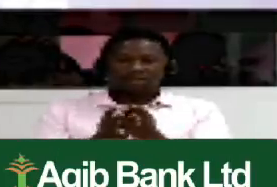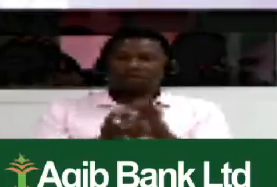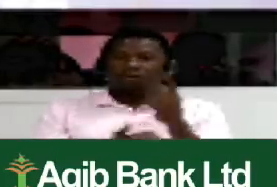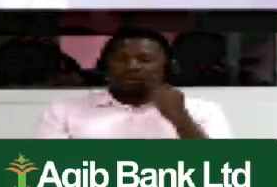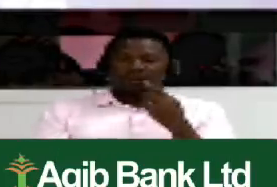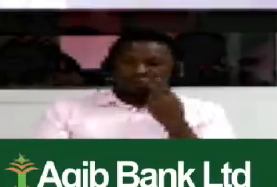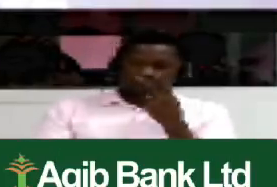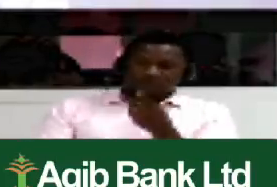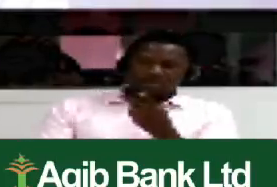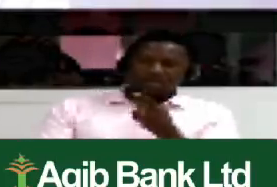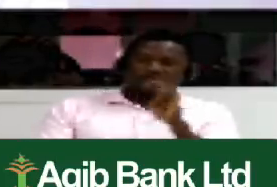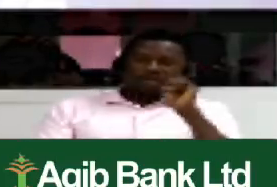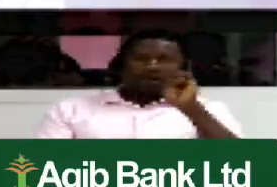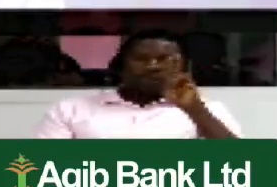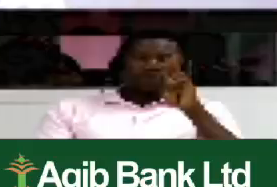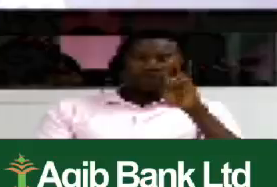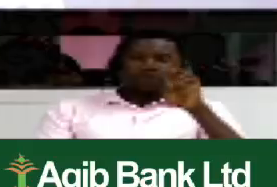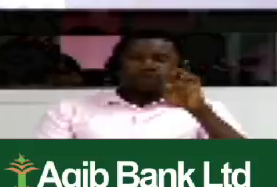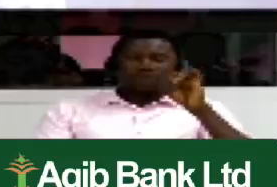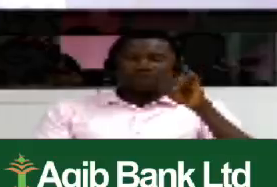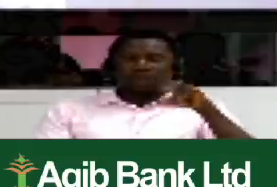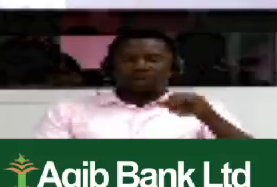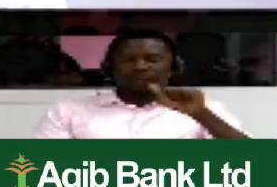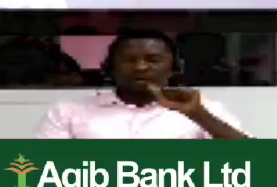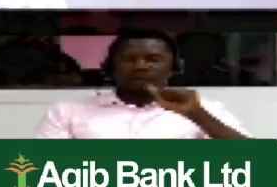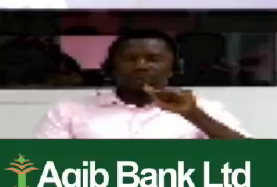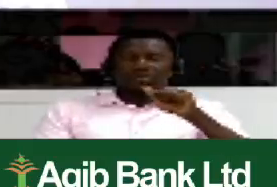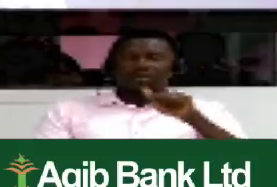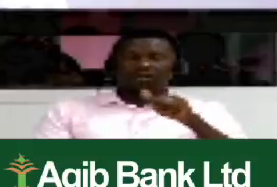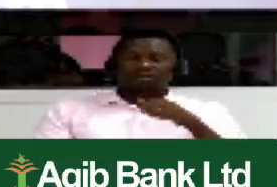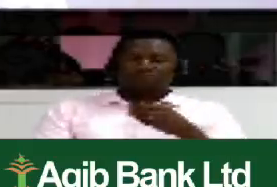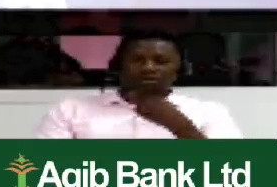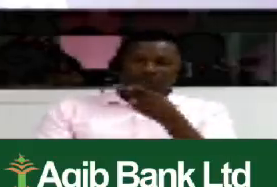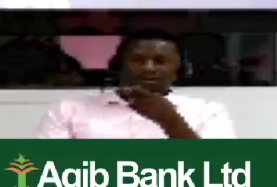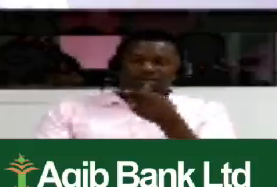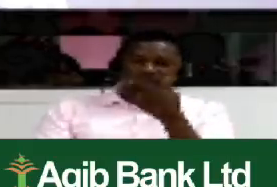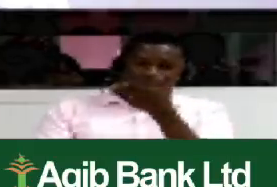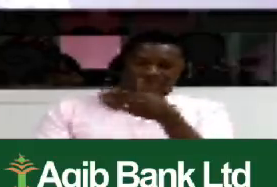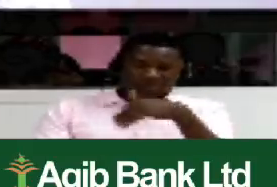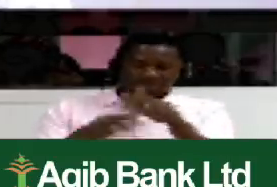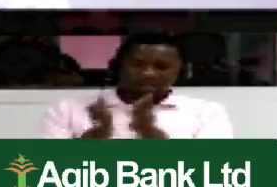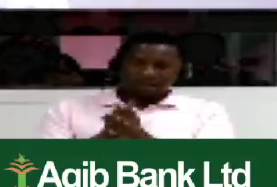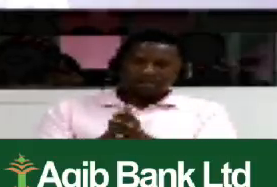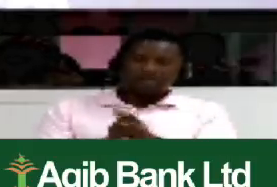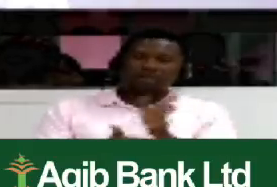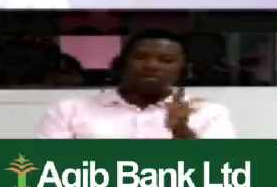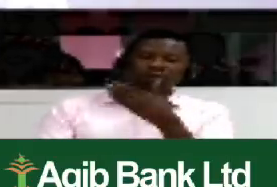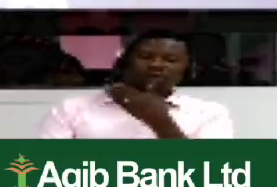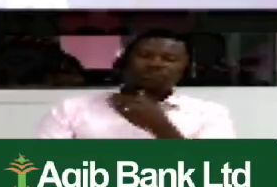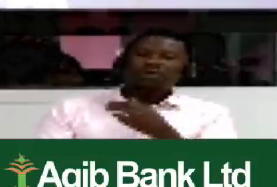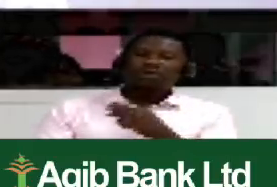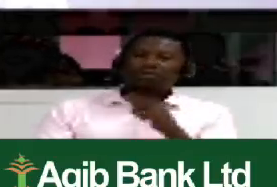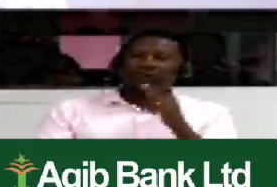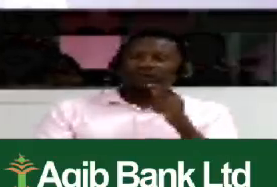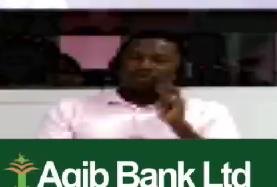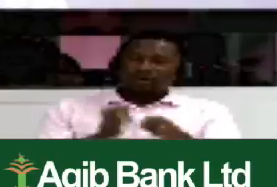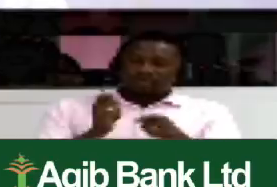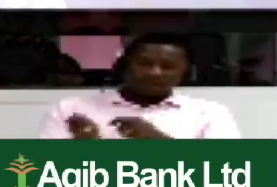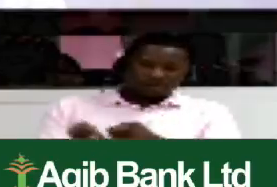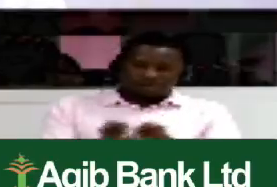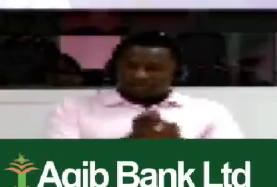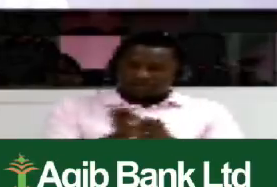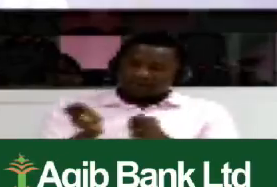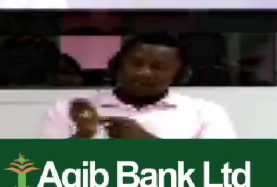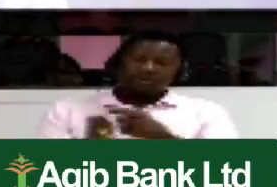Ibrahim was in school and was in class, went to the fire side at Brikama to report the matter to one of the